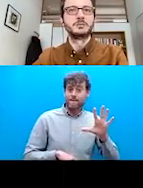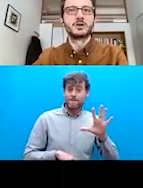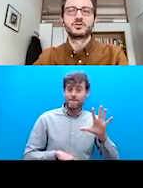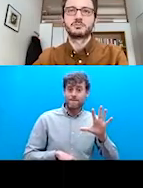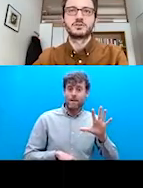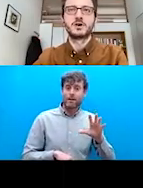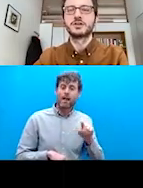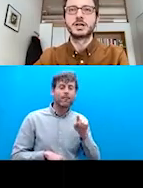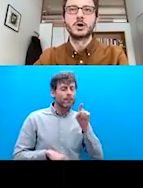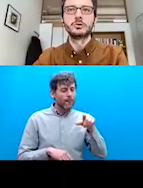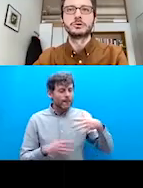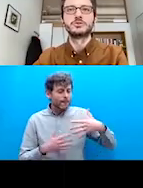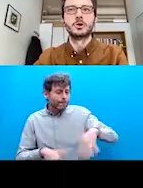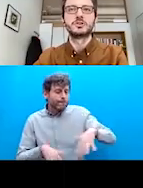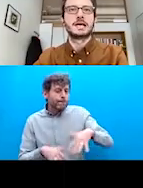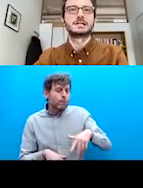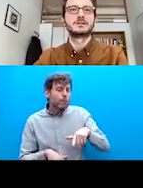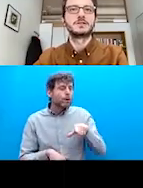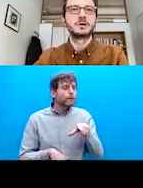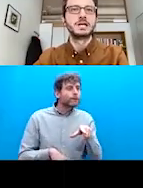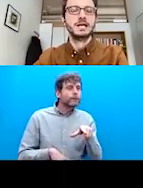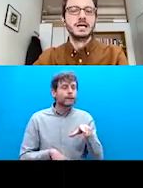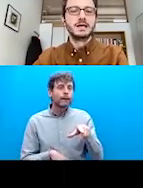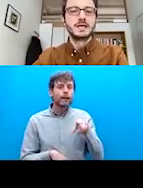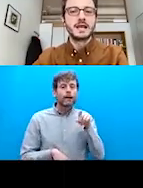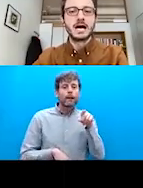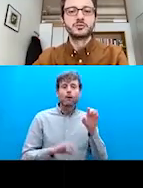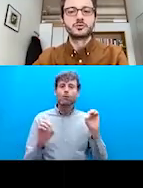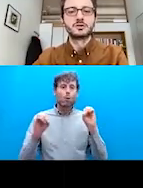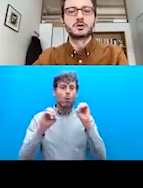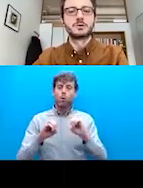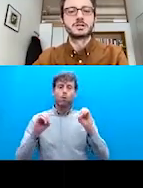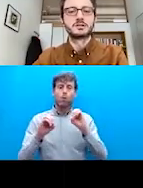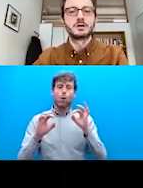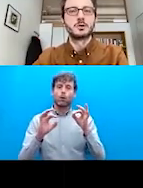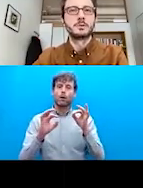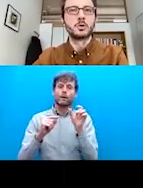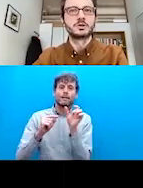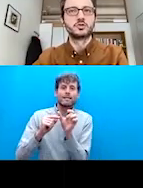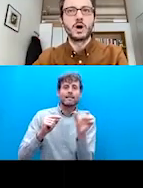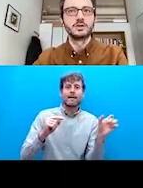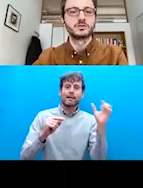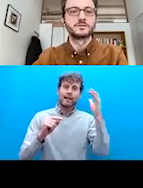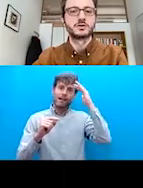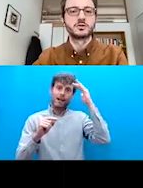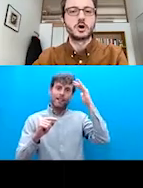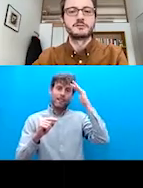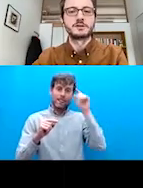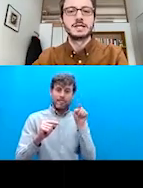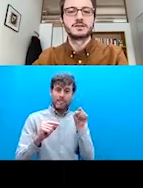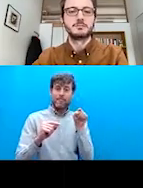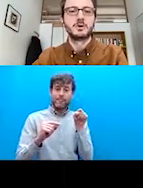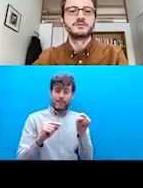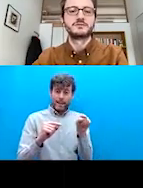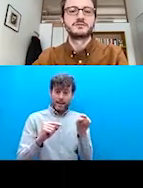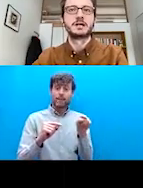compositionally, because as far as I know, there is no syntactic theory that allows you to interpret reported twice. So first